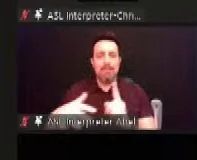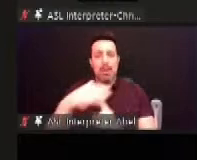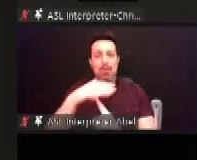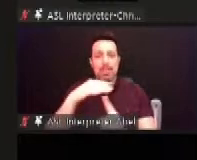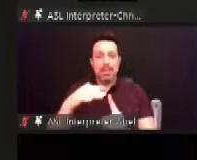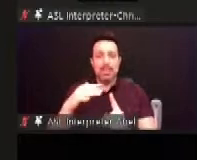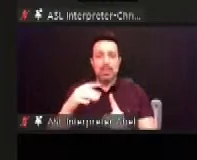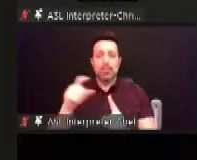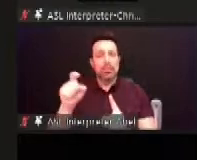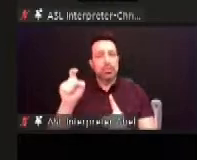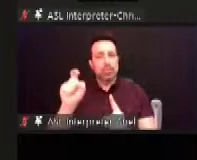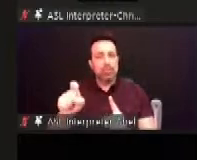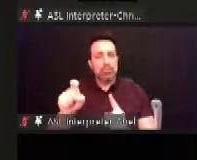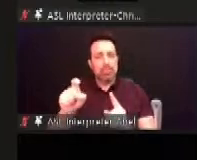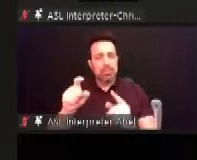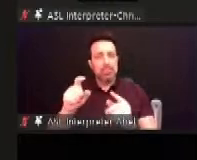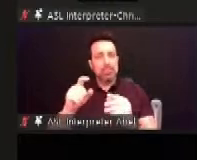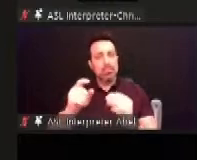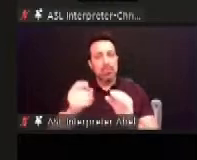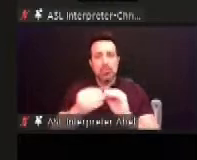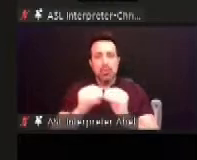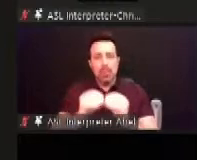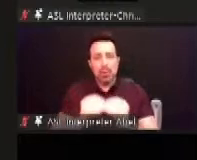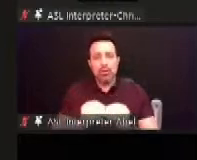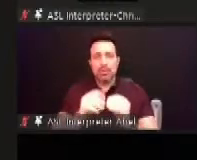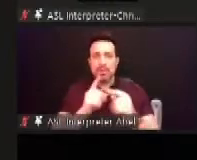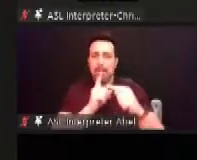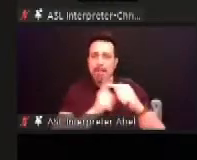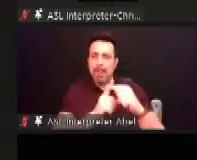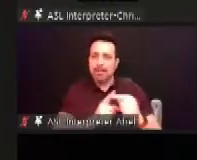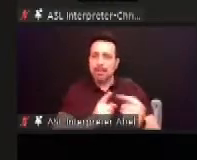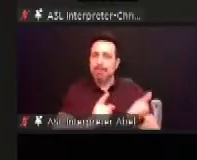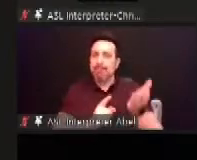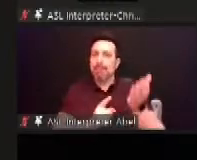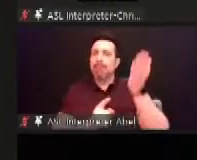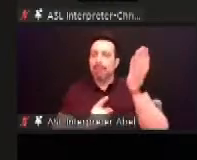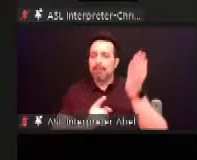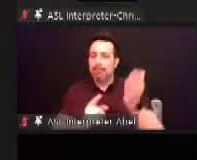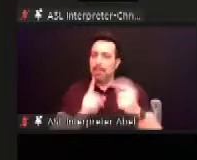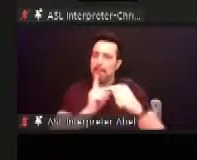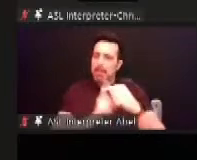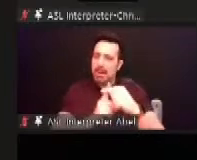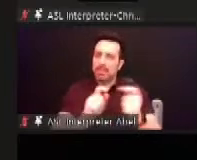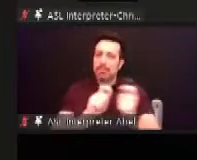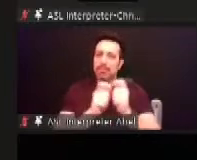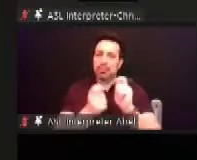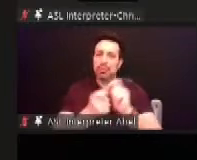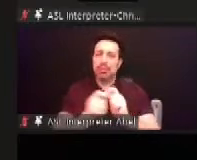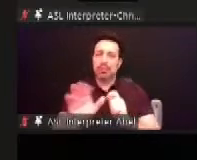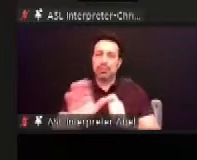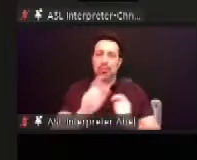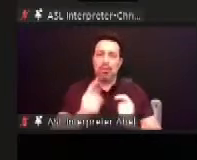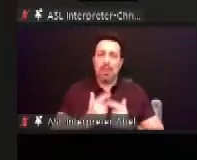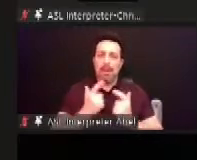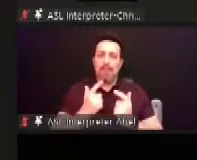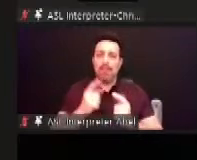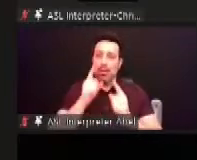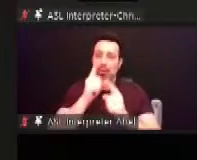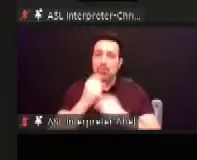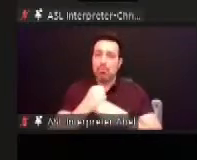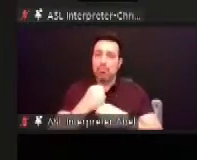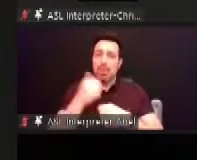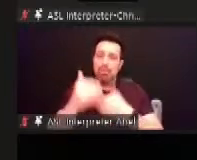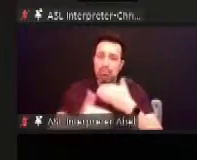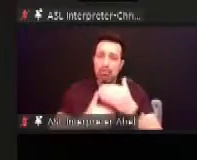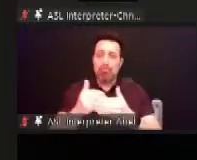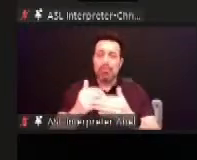statistically change the positive changes and transformation in people's life. My goal is to create as much progress as